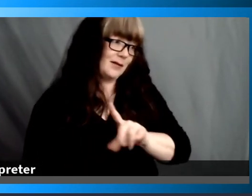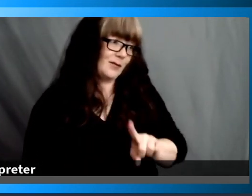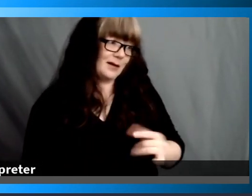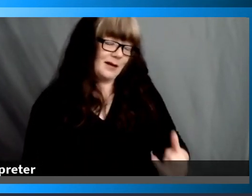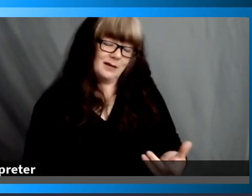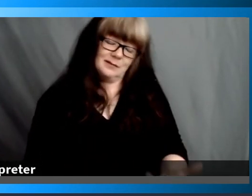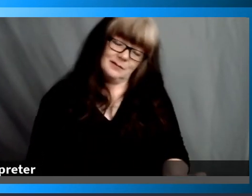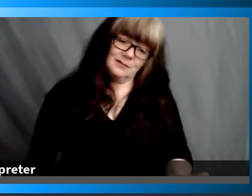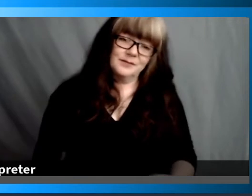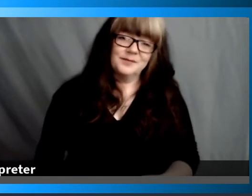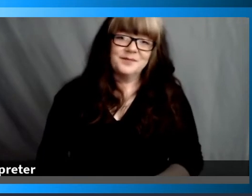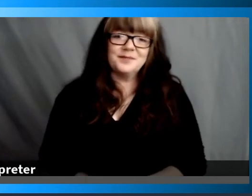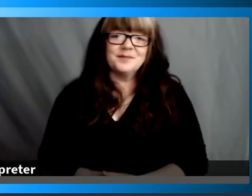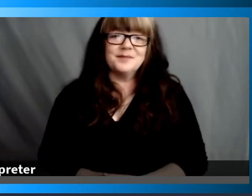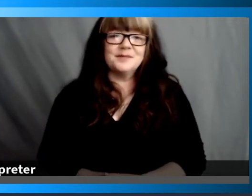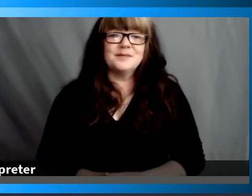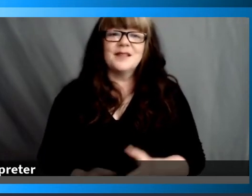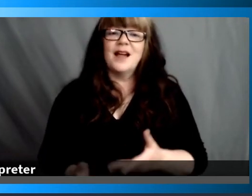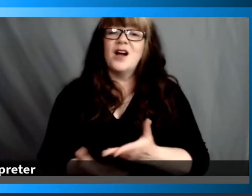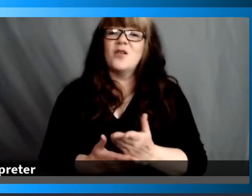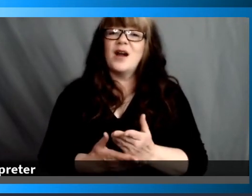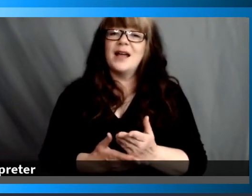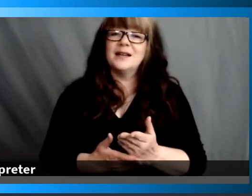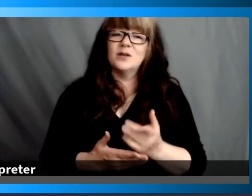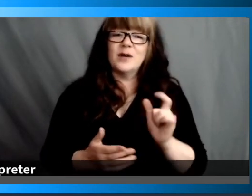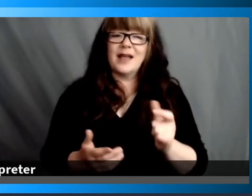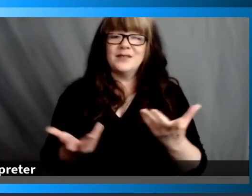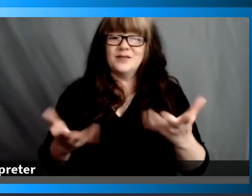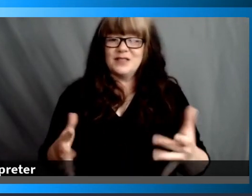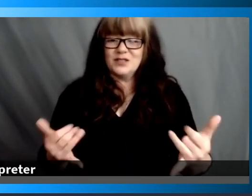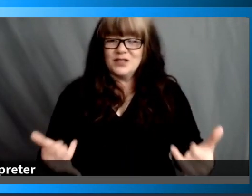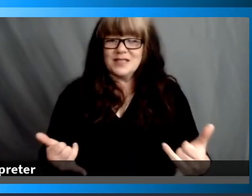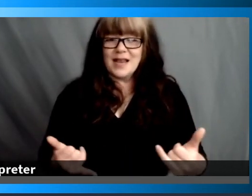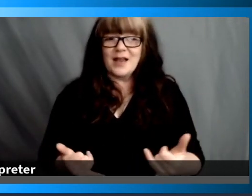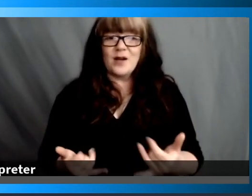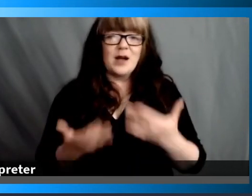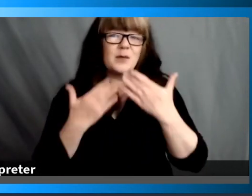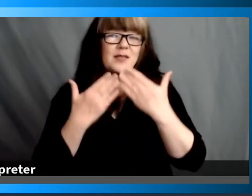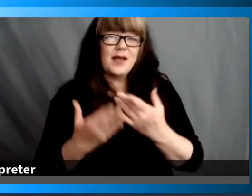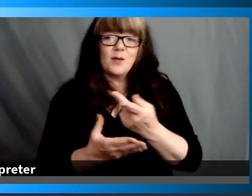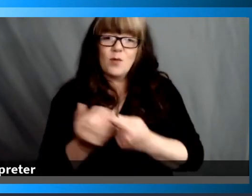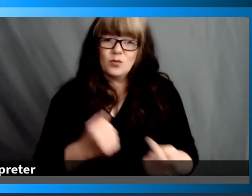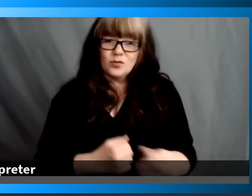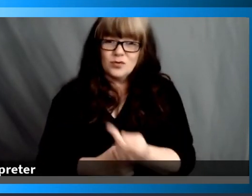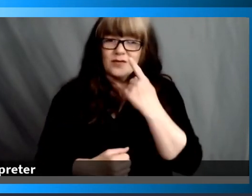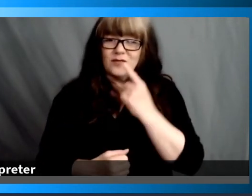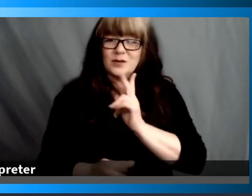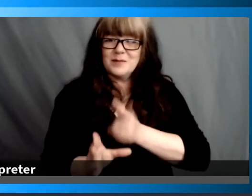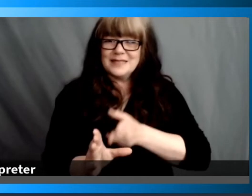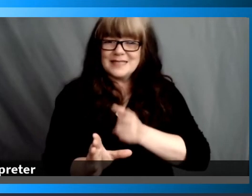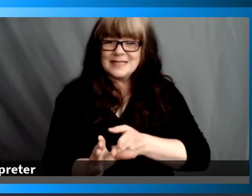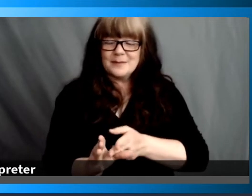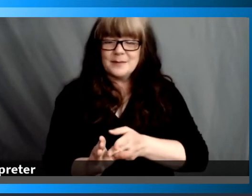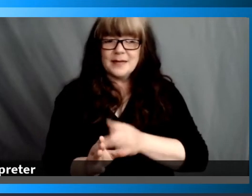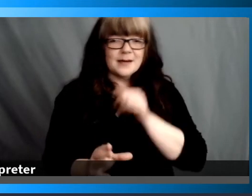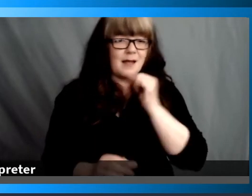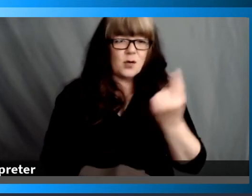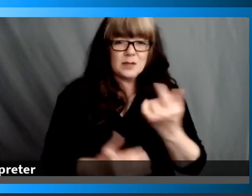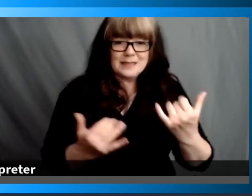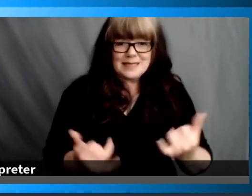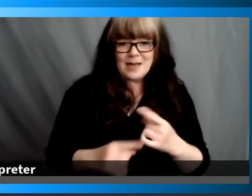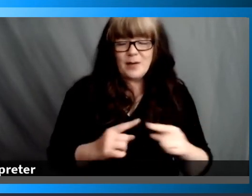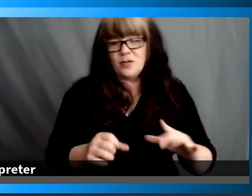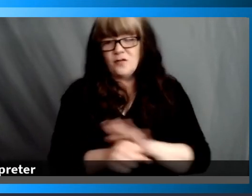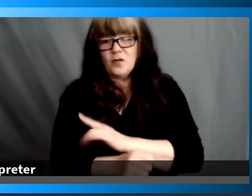That's why. All right, y'all. I think we got to leave it there. I'd like to thank you both for participating, not just today with me, but all weekend